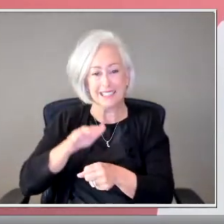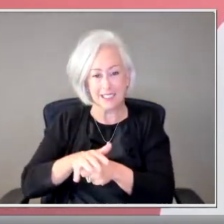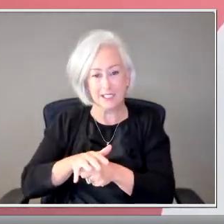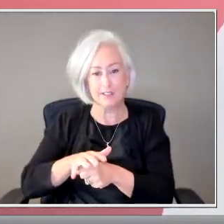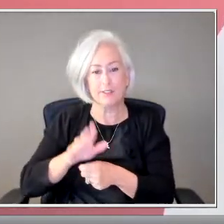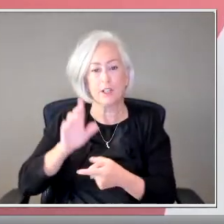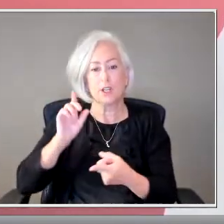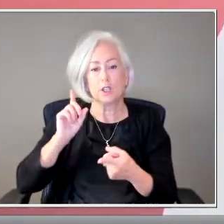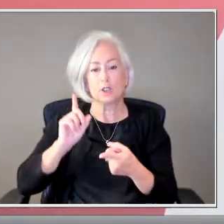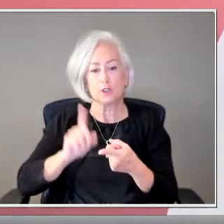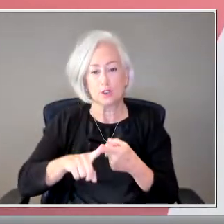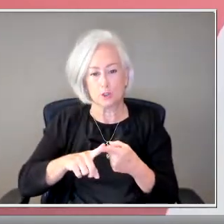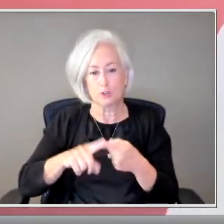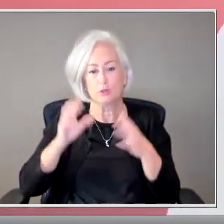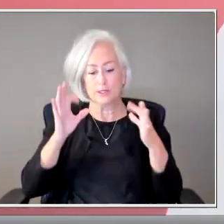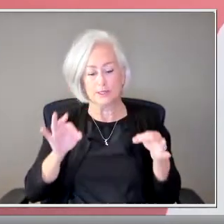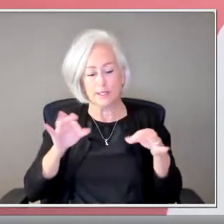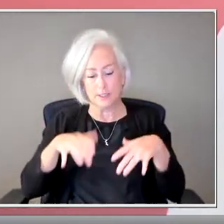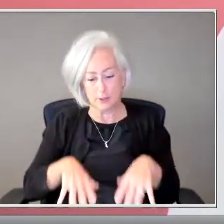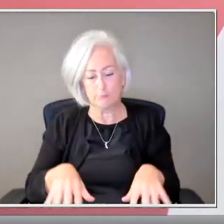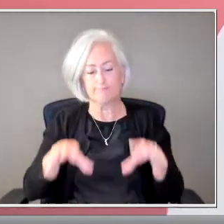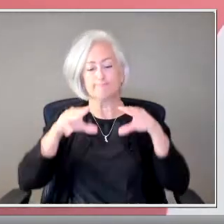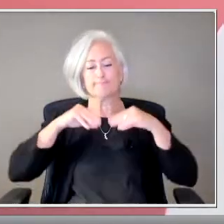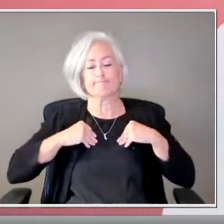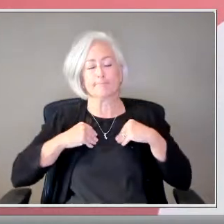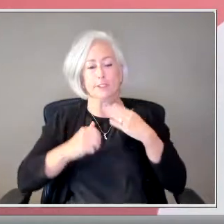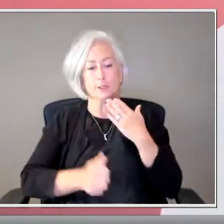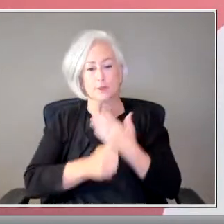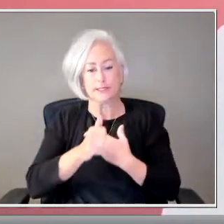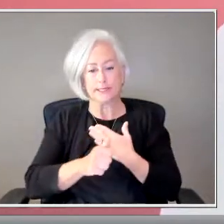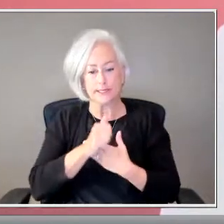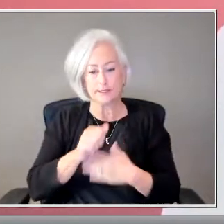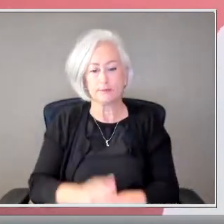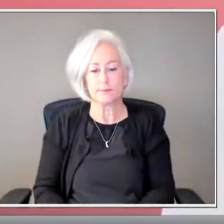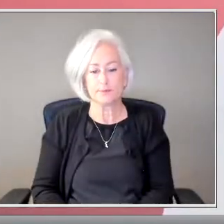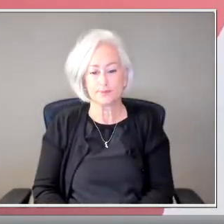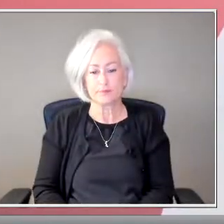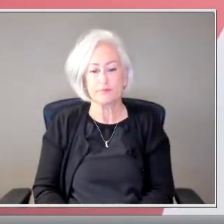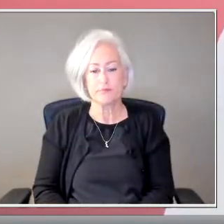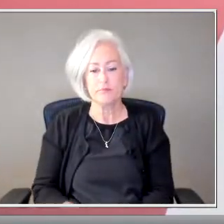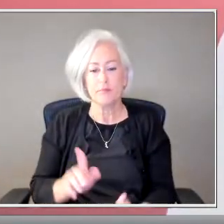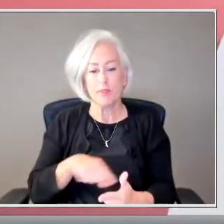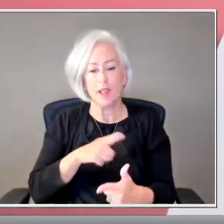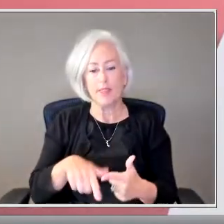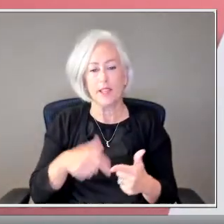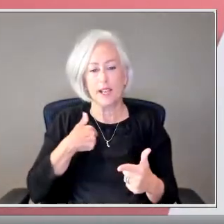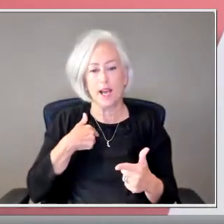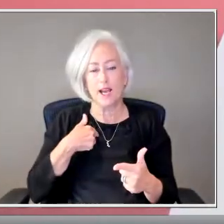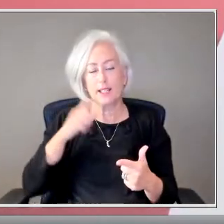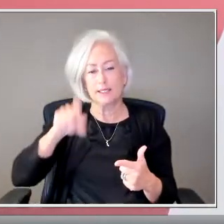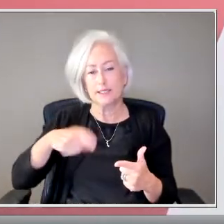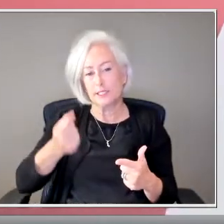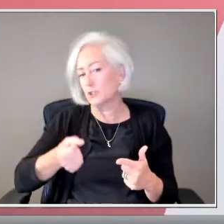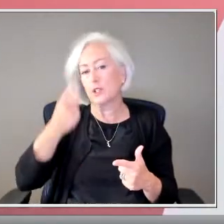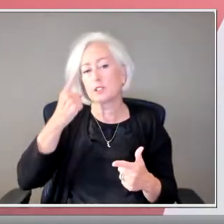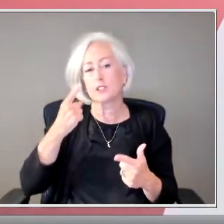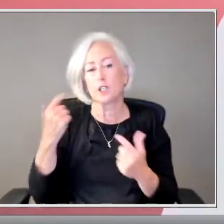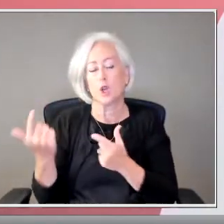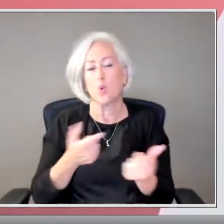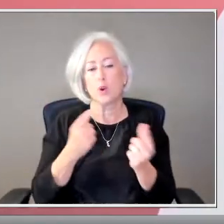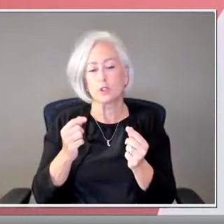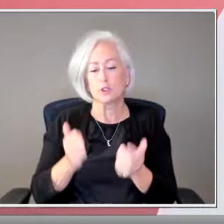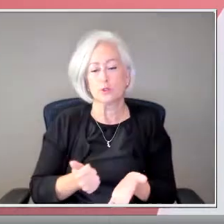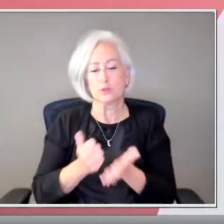warrant taking some risk. And then I have to understand what things I can do to reduce the